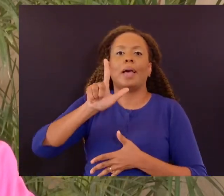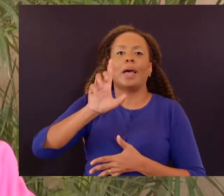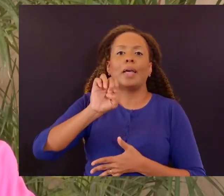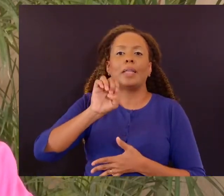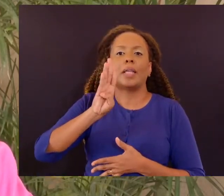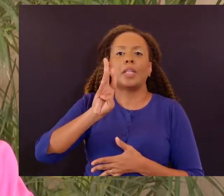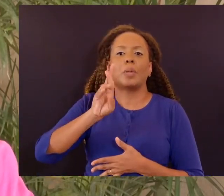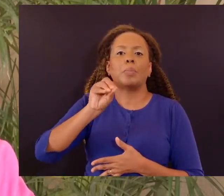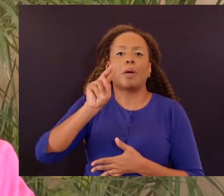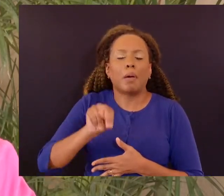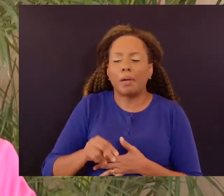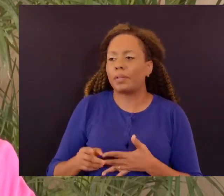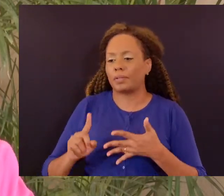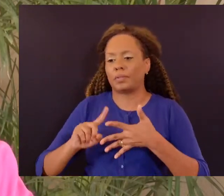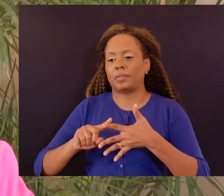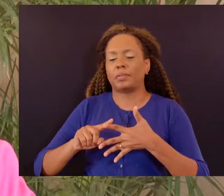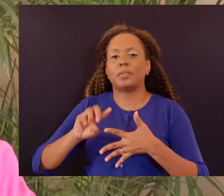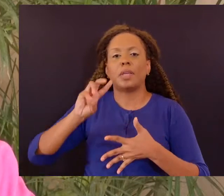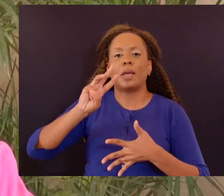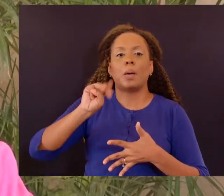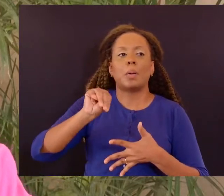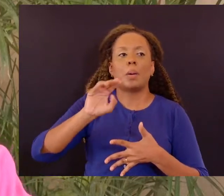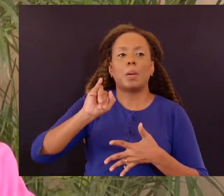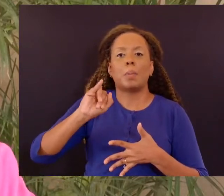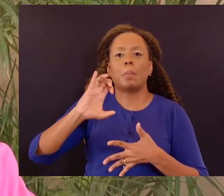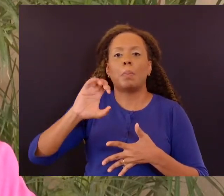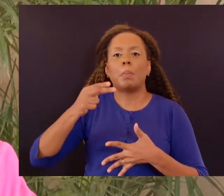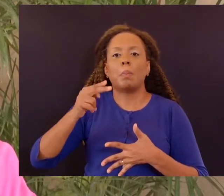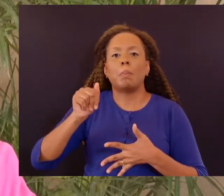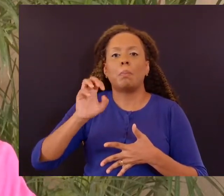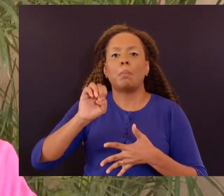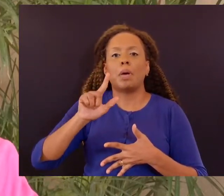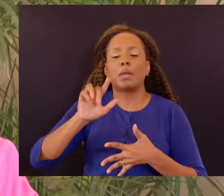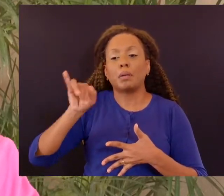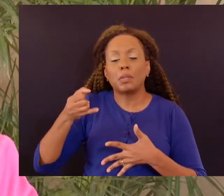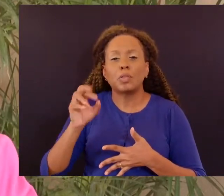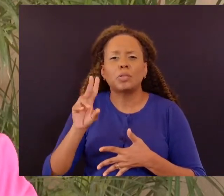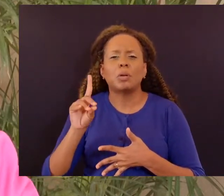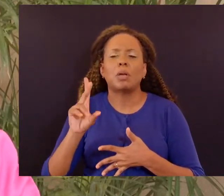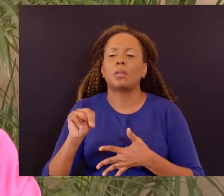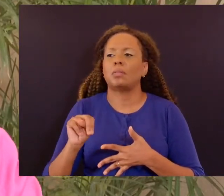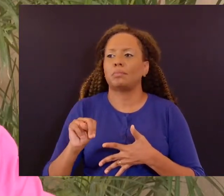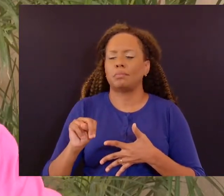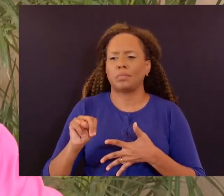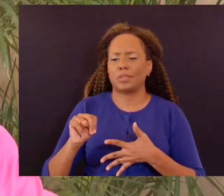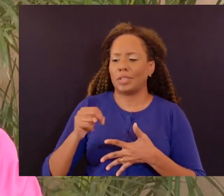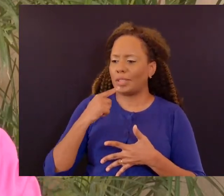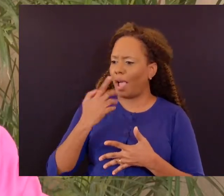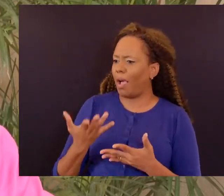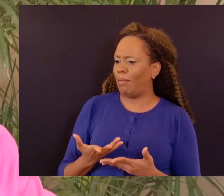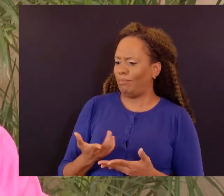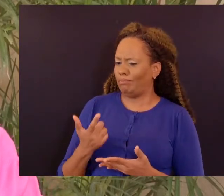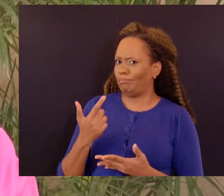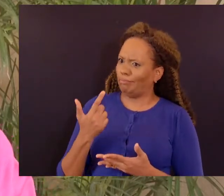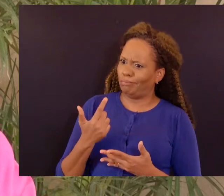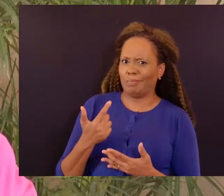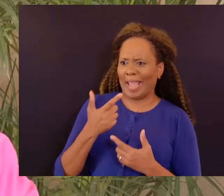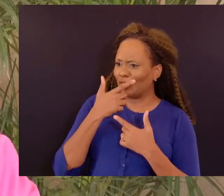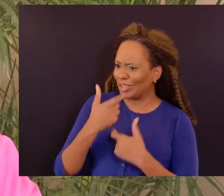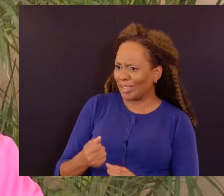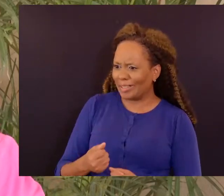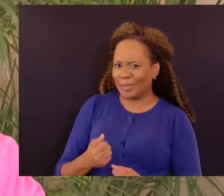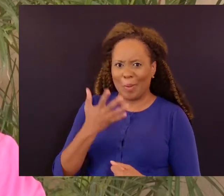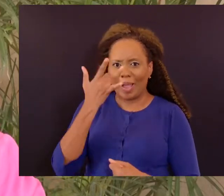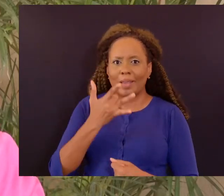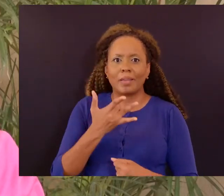on, they're going to be more involved in reading about them. And as they develop the reading